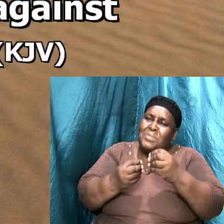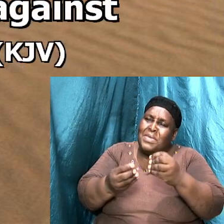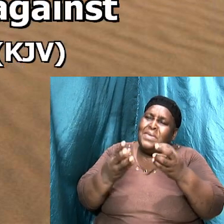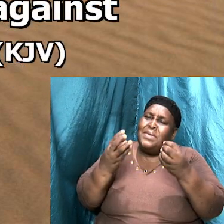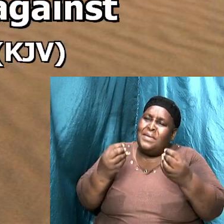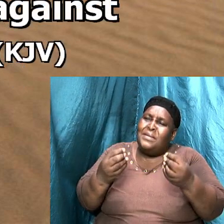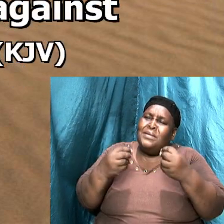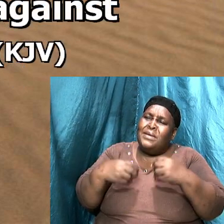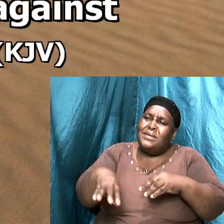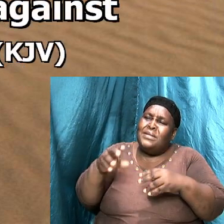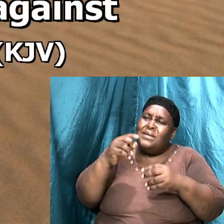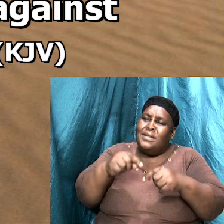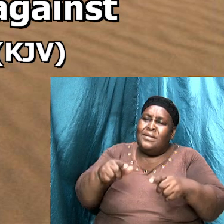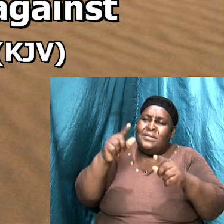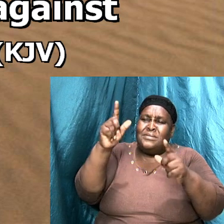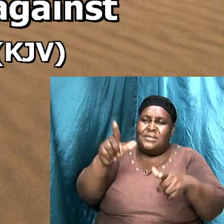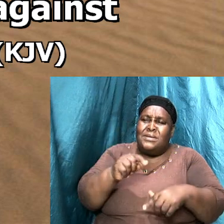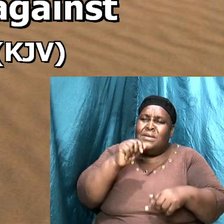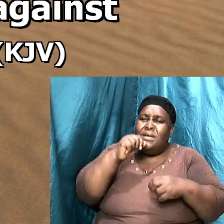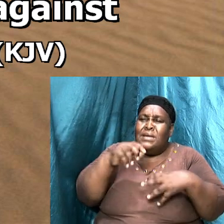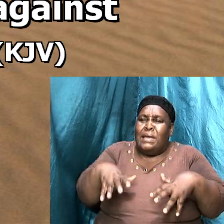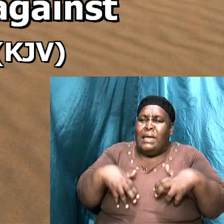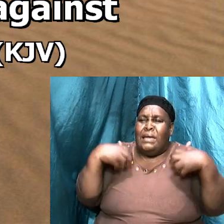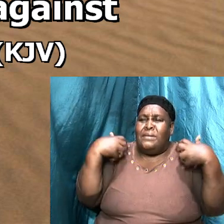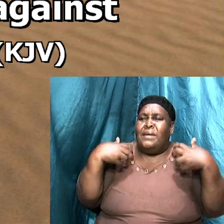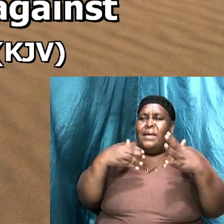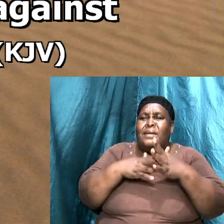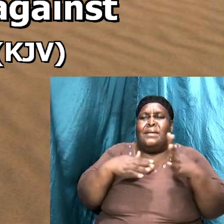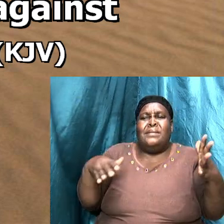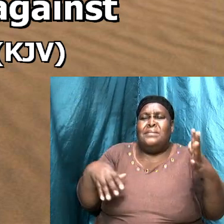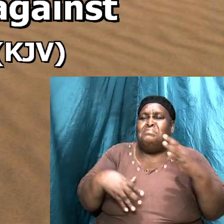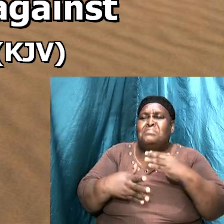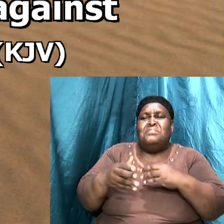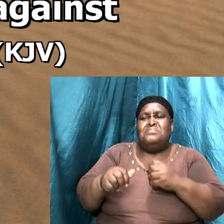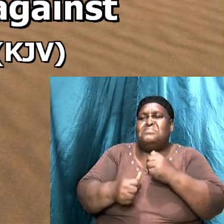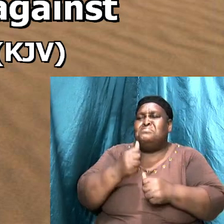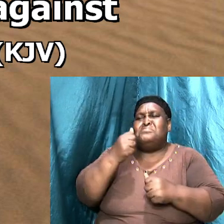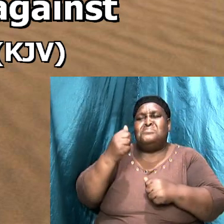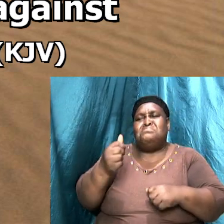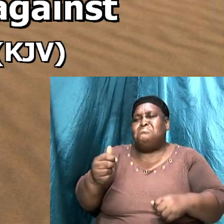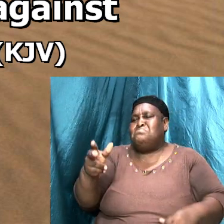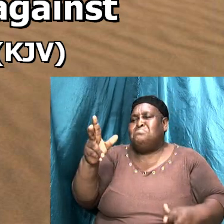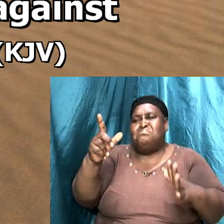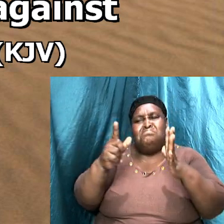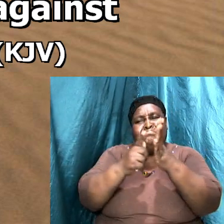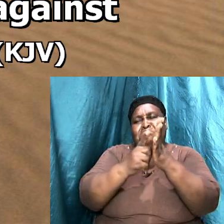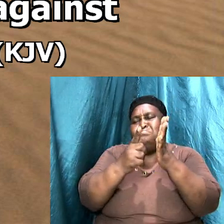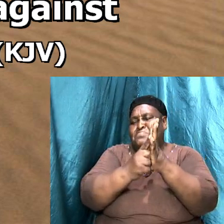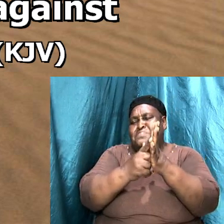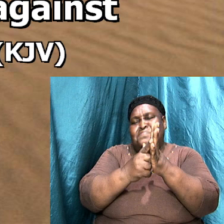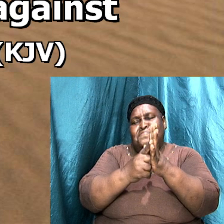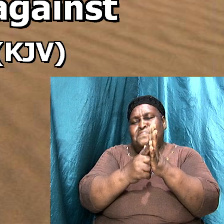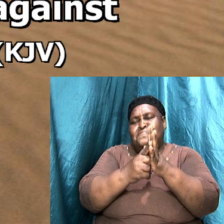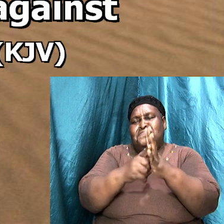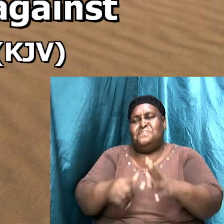meekness temperance against such there is no law amen